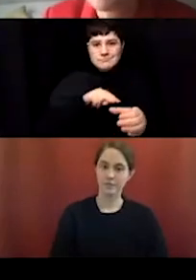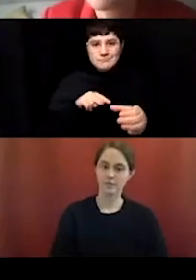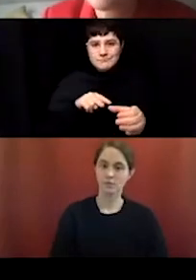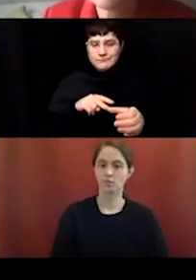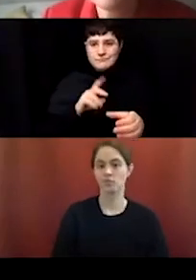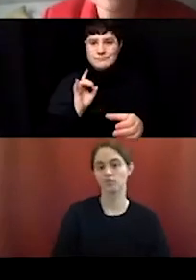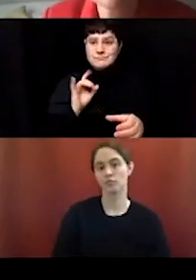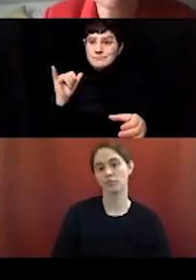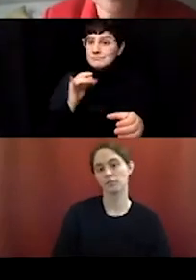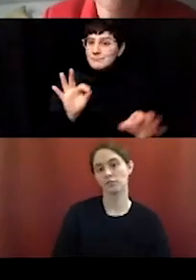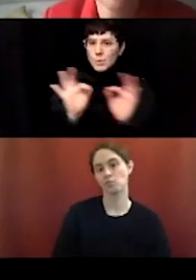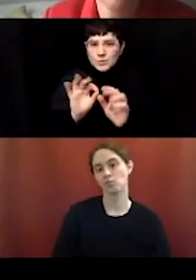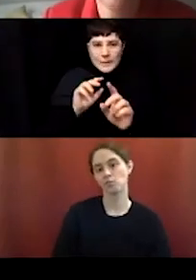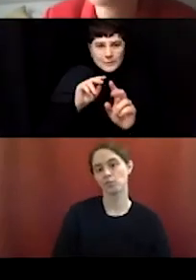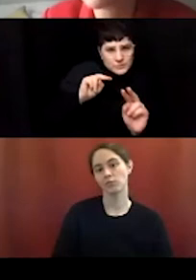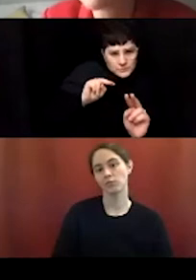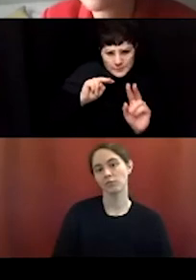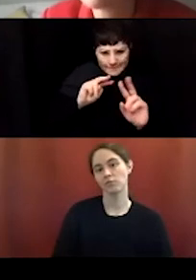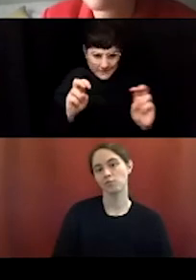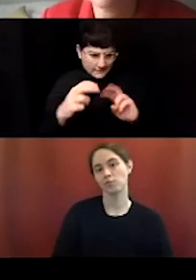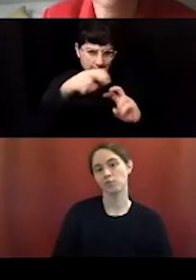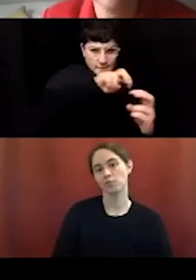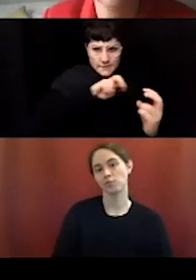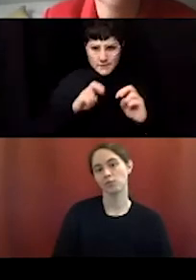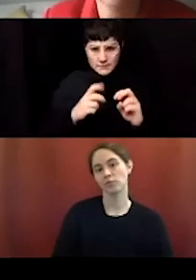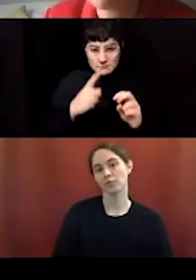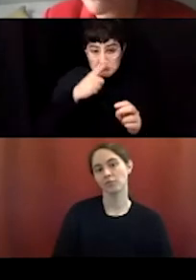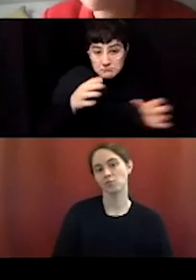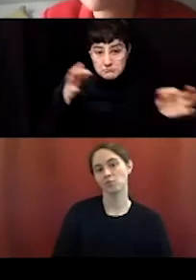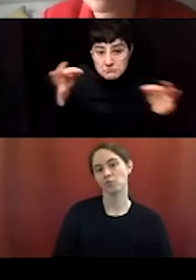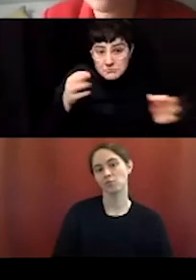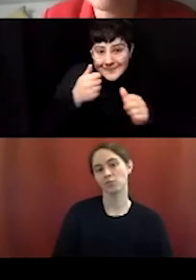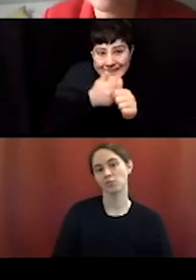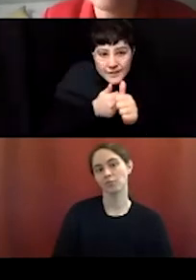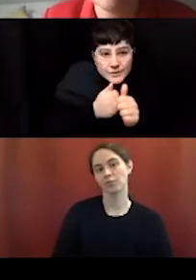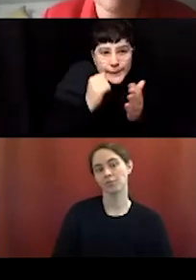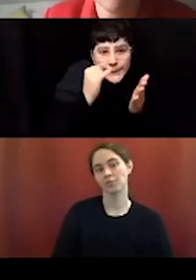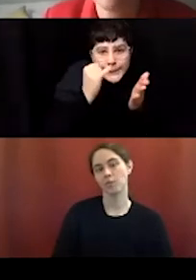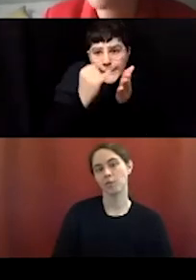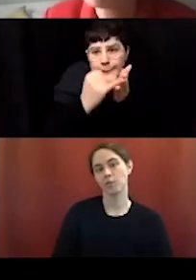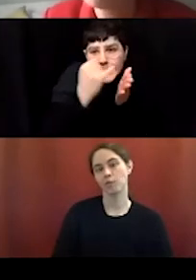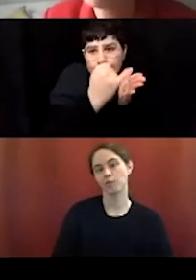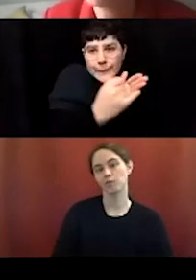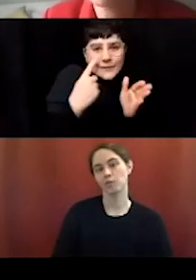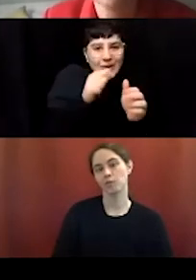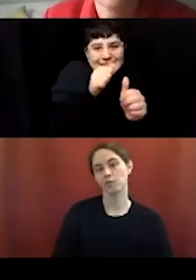that's important. Could you tell us about the different sides and the engravings that you did on